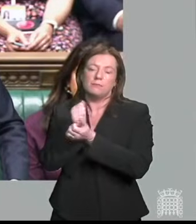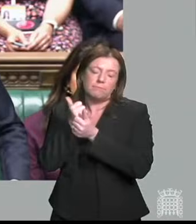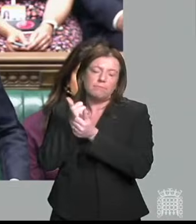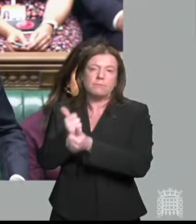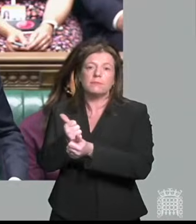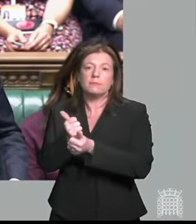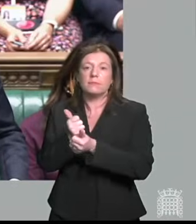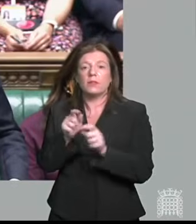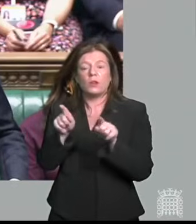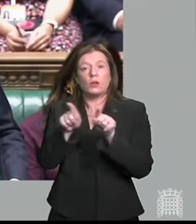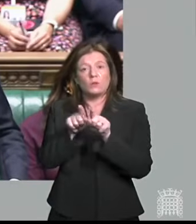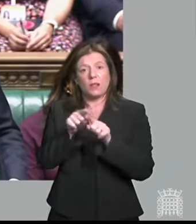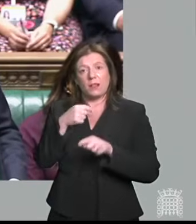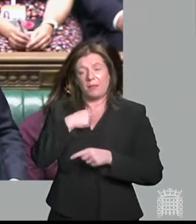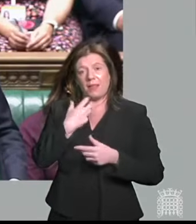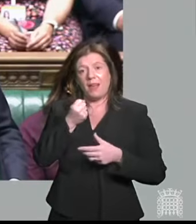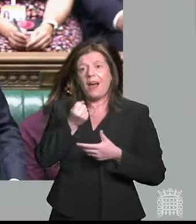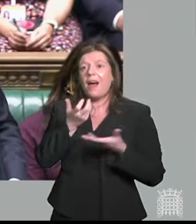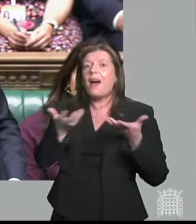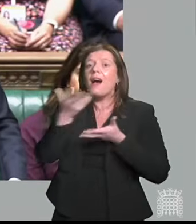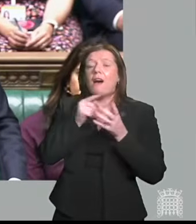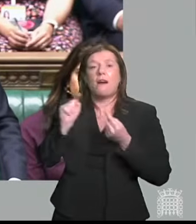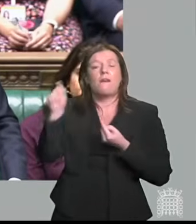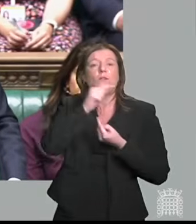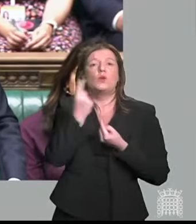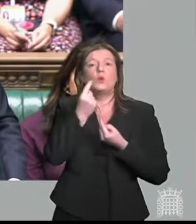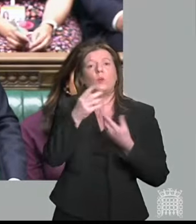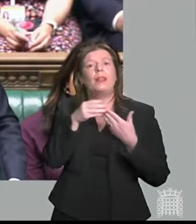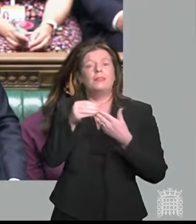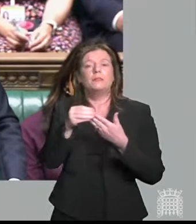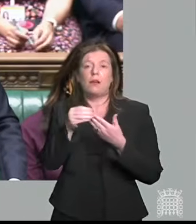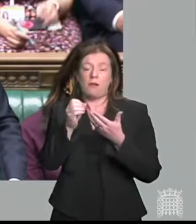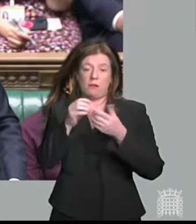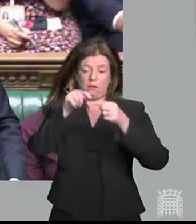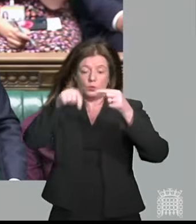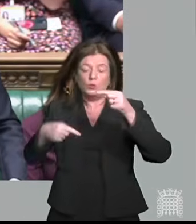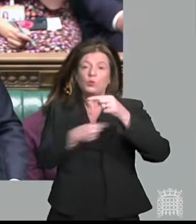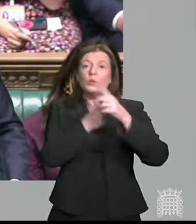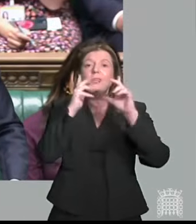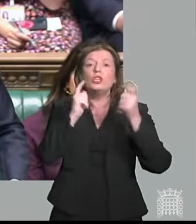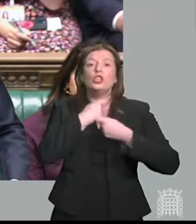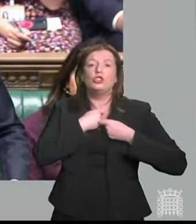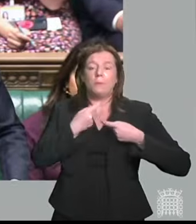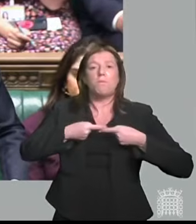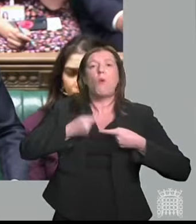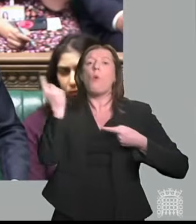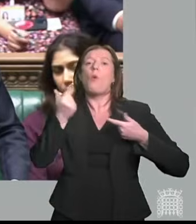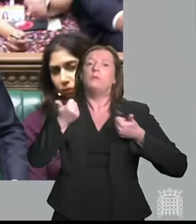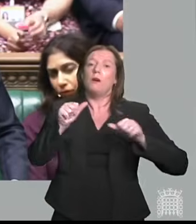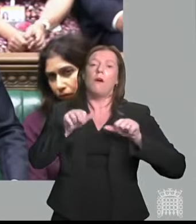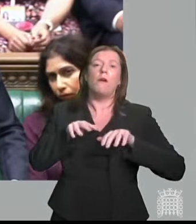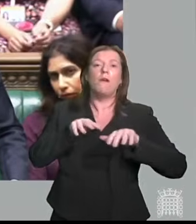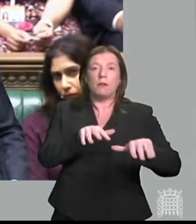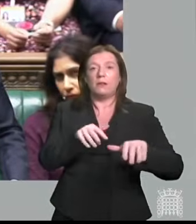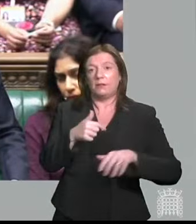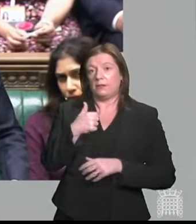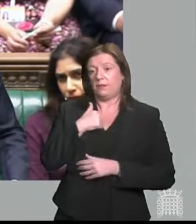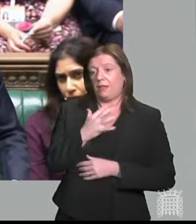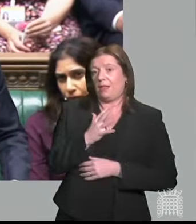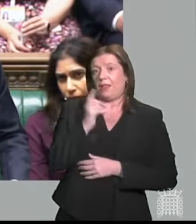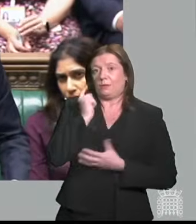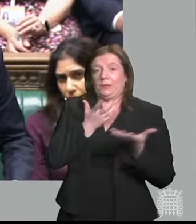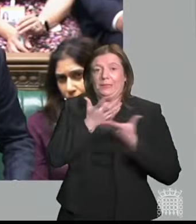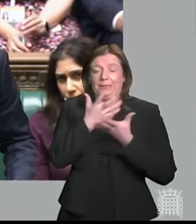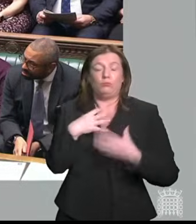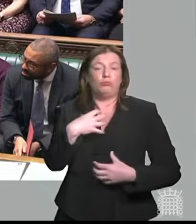with leaders across the region, particularly around opening the Rafah border crossing, which is why I prioritised talking to President Sisi last week,